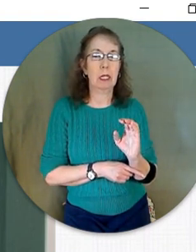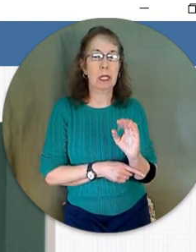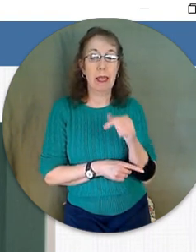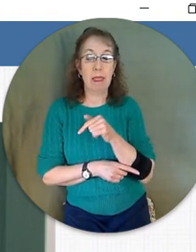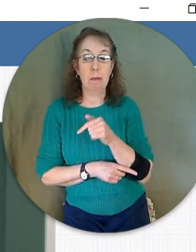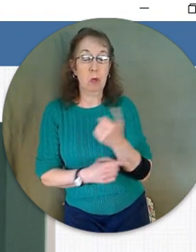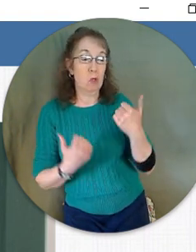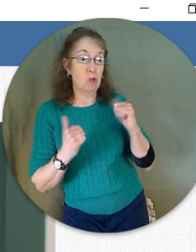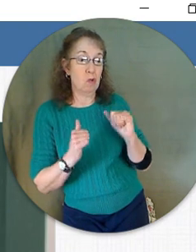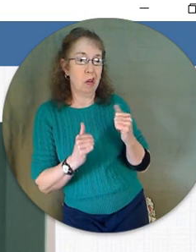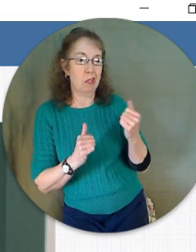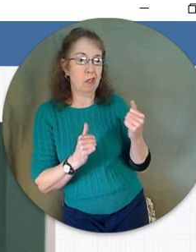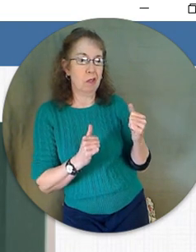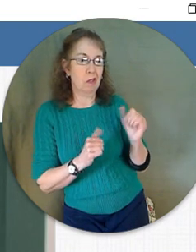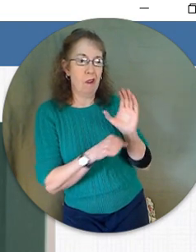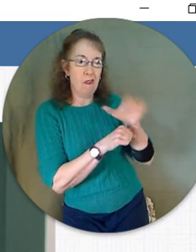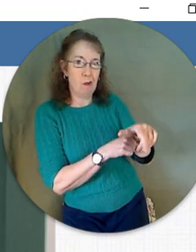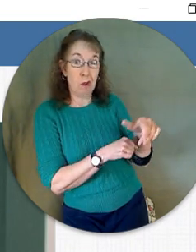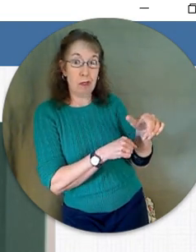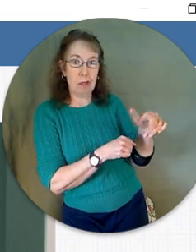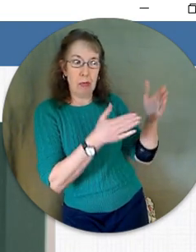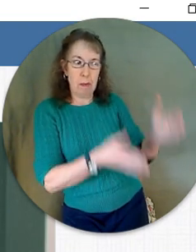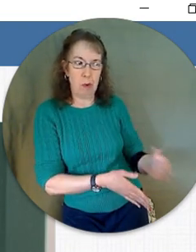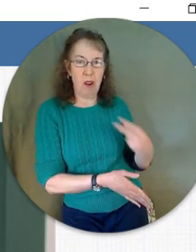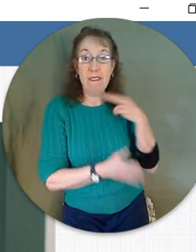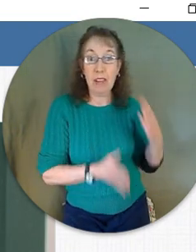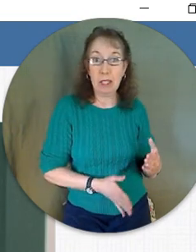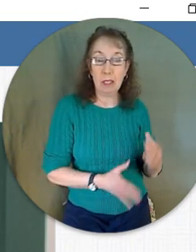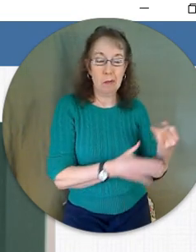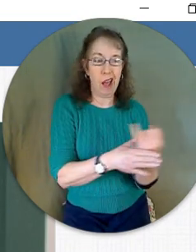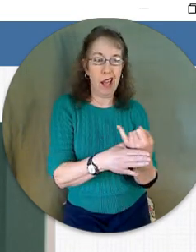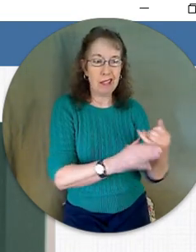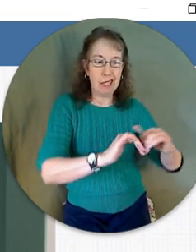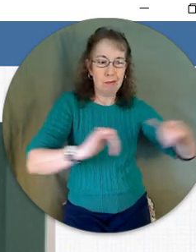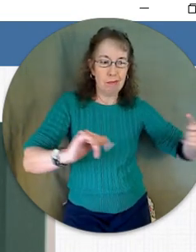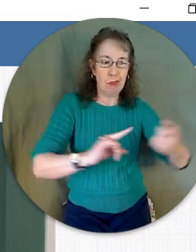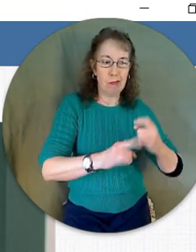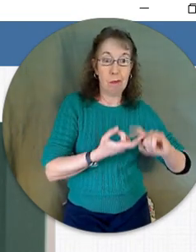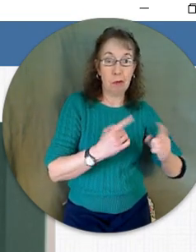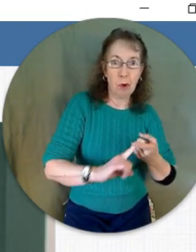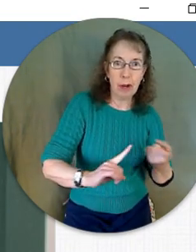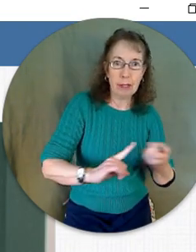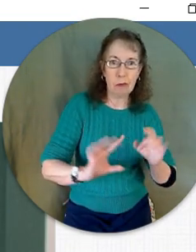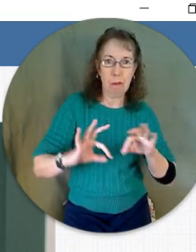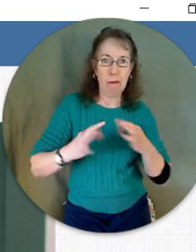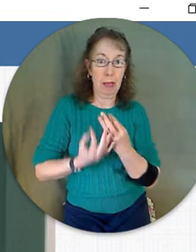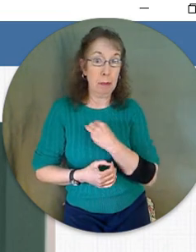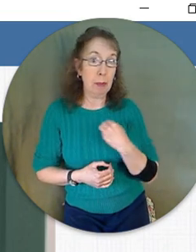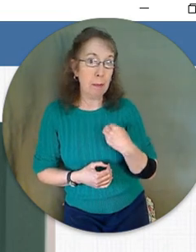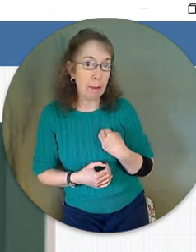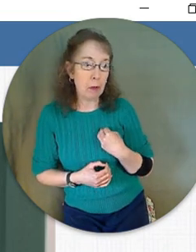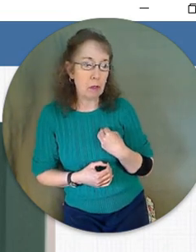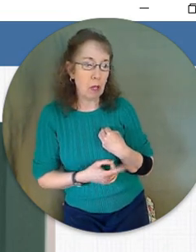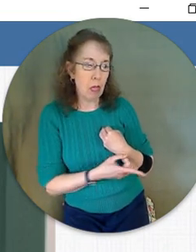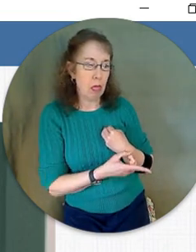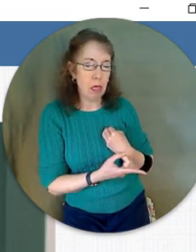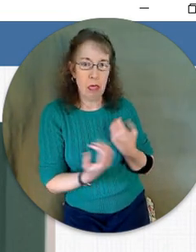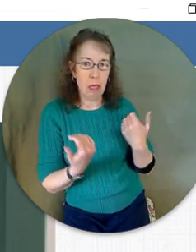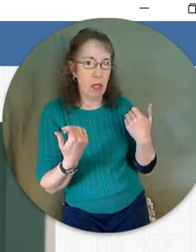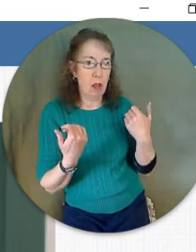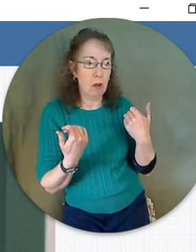isolate the person they're abusing from friends and family members so that, they don't try to